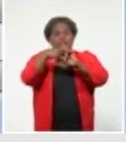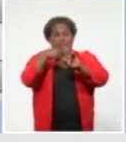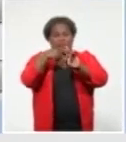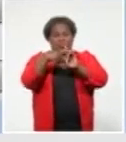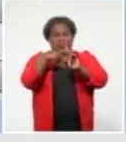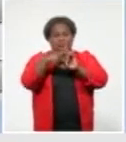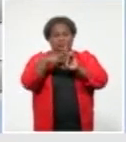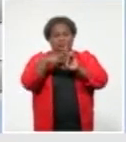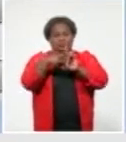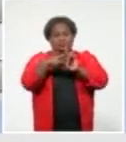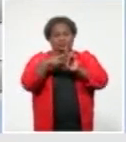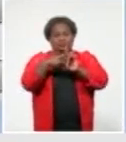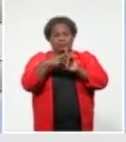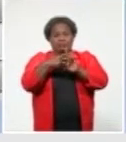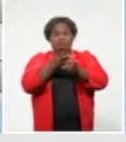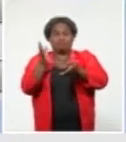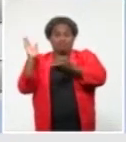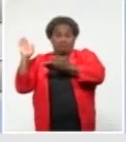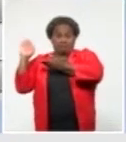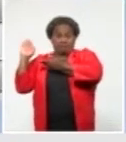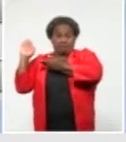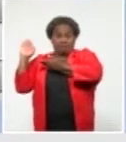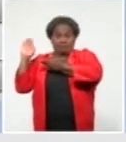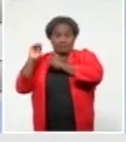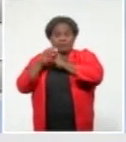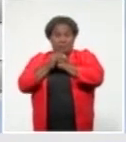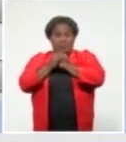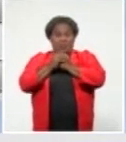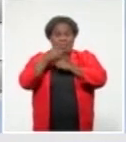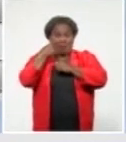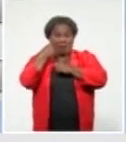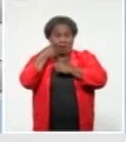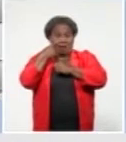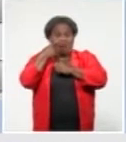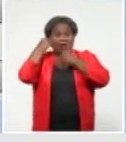for COVID-19. Thus, we accumulate